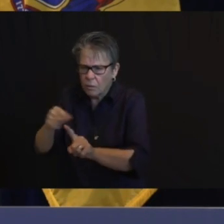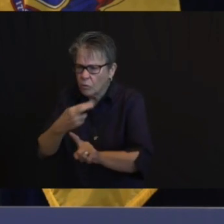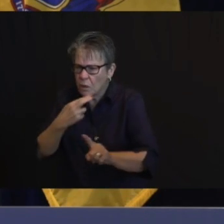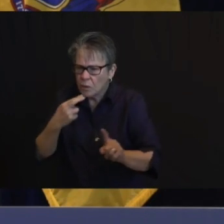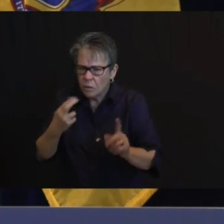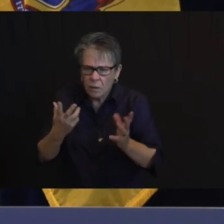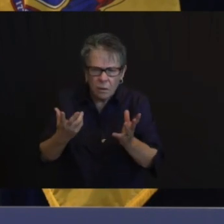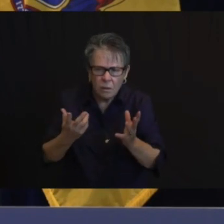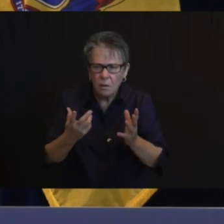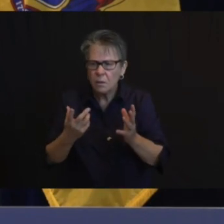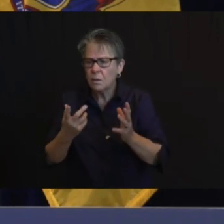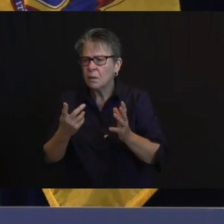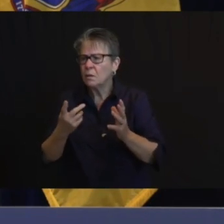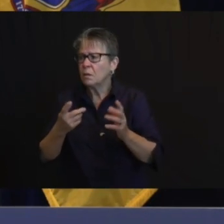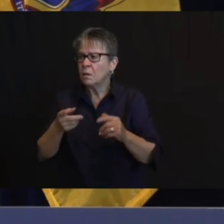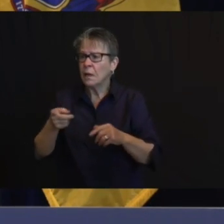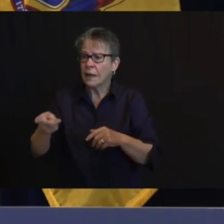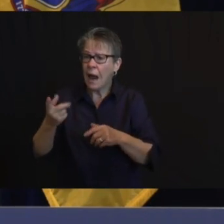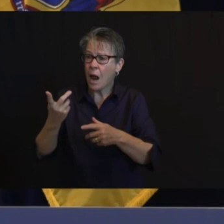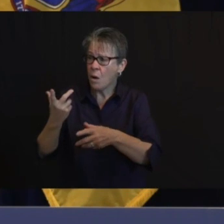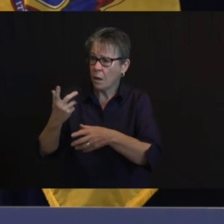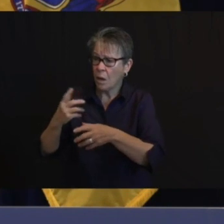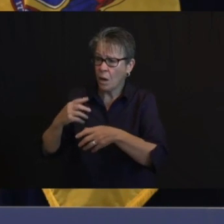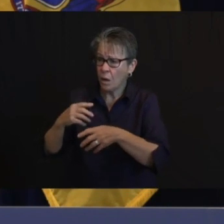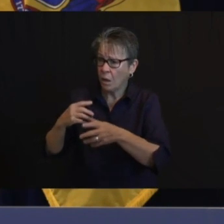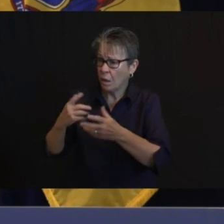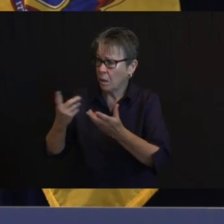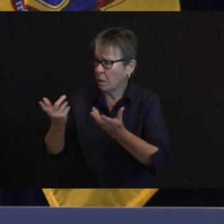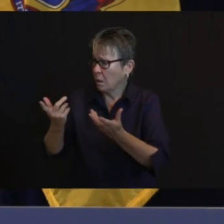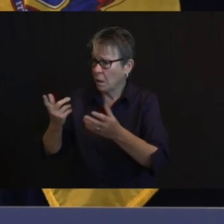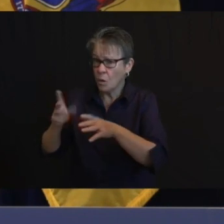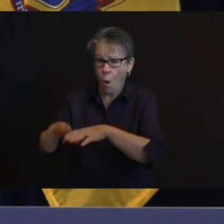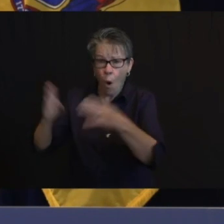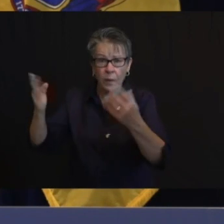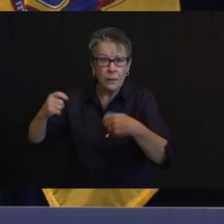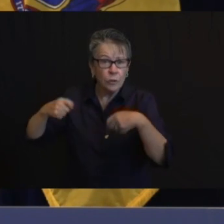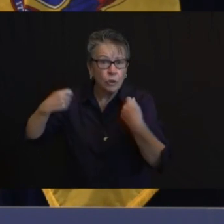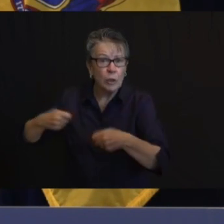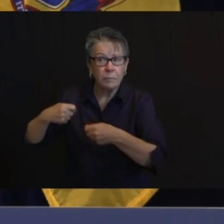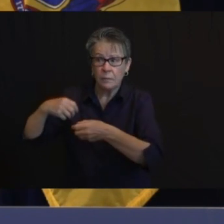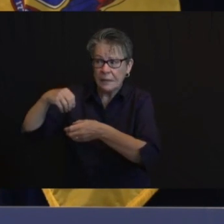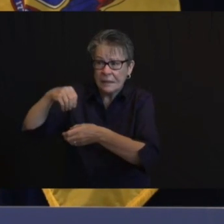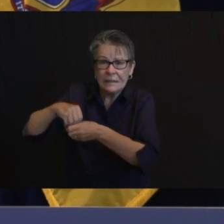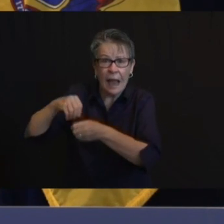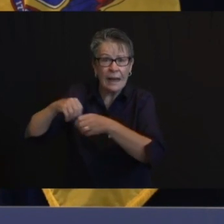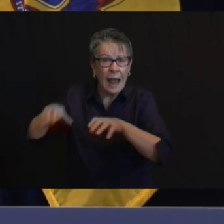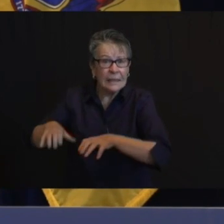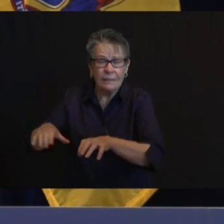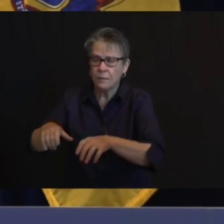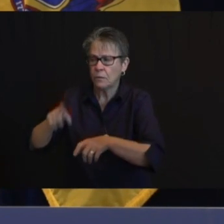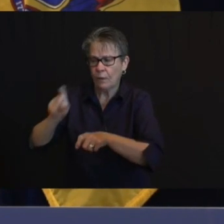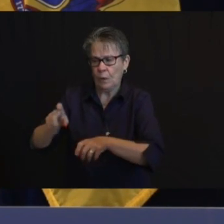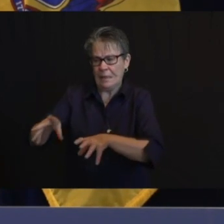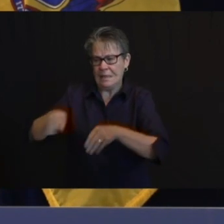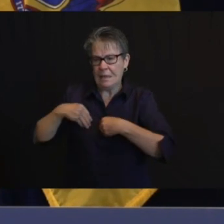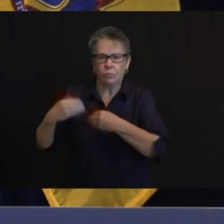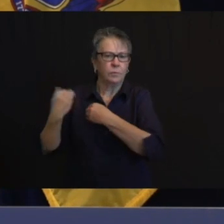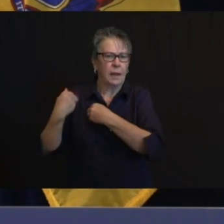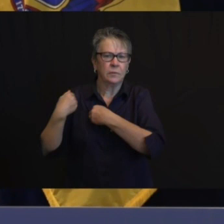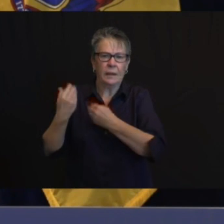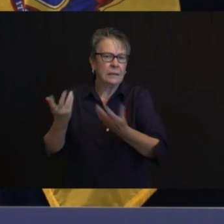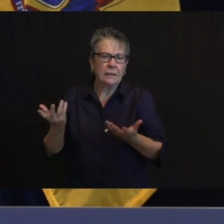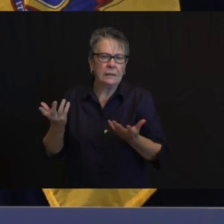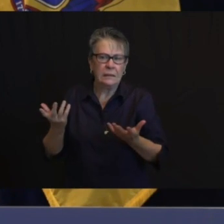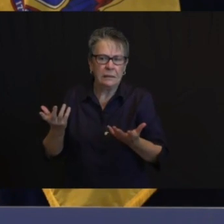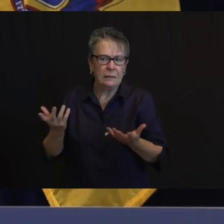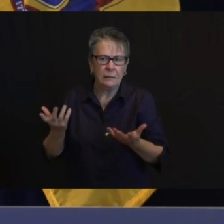assume a certain amount of risk. As we've said this before, if you line up all of your habits with mine and I've got more indoor habits than you do, the chances are